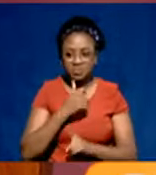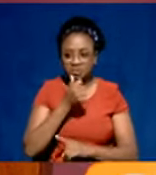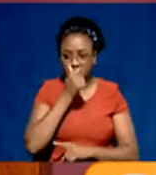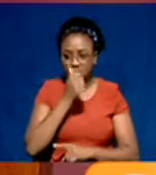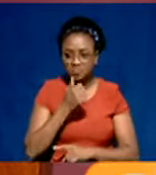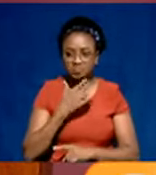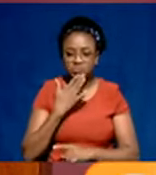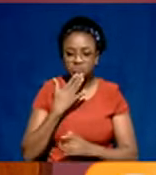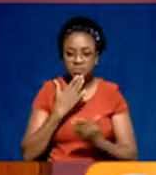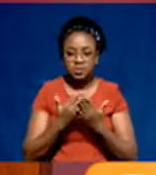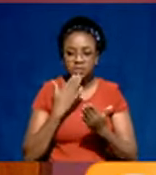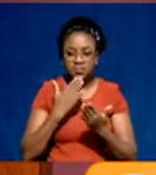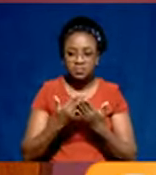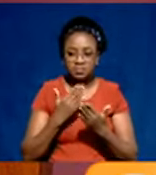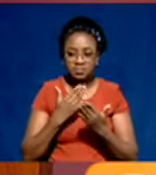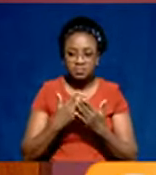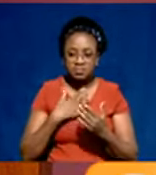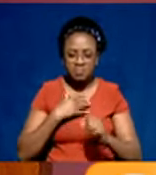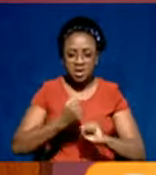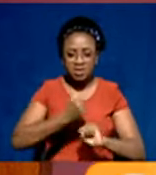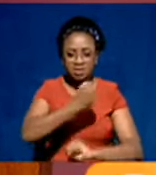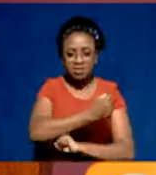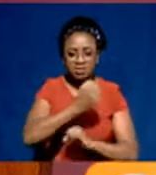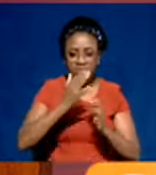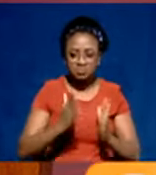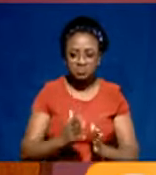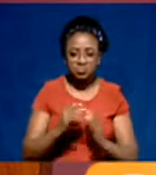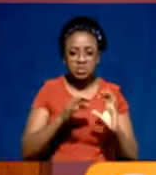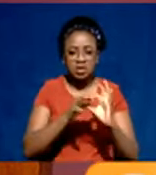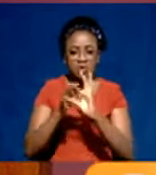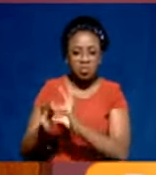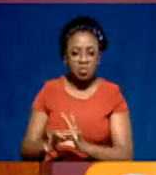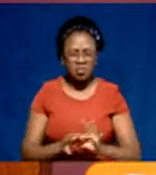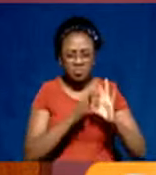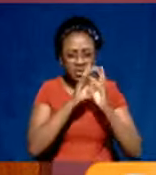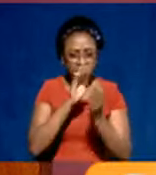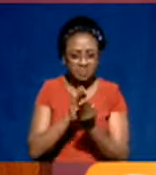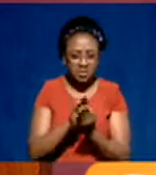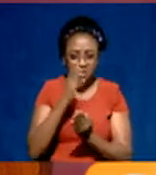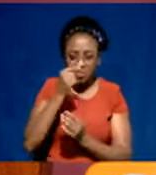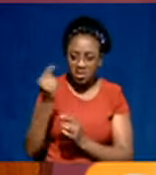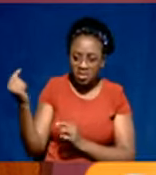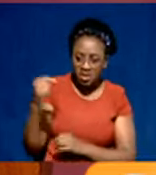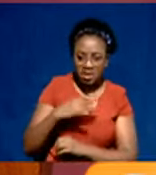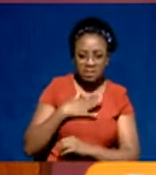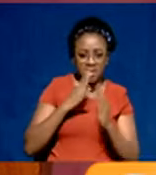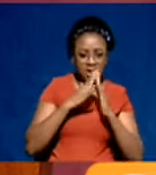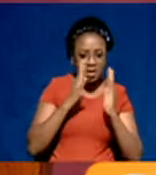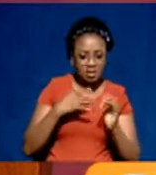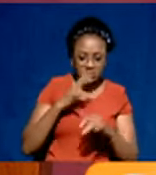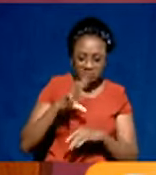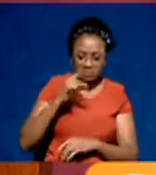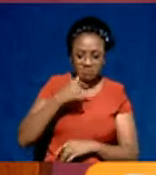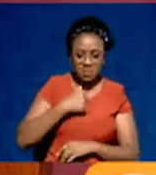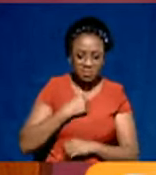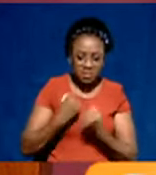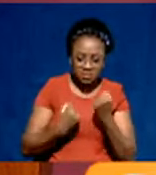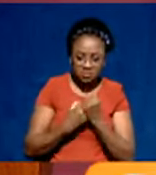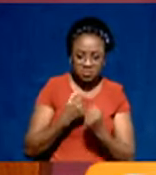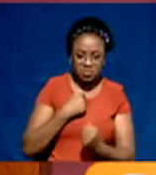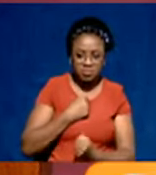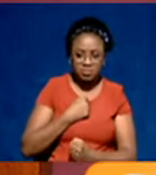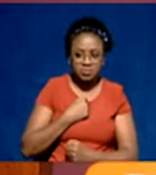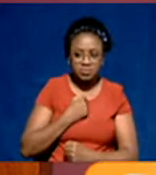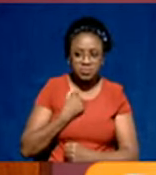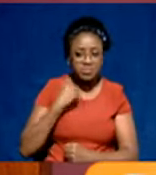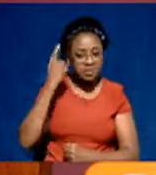opportunity to thank my sponsors, Cooperative Bank, because they came to me and they picked me. At the time when I was desperate, I thought everything